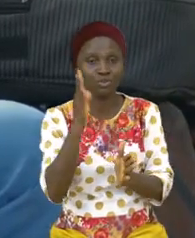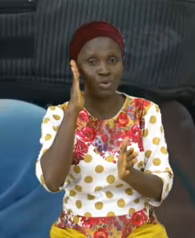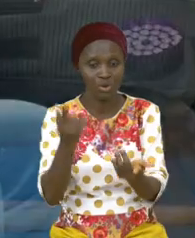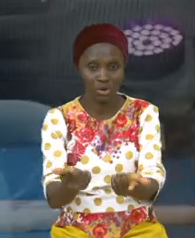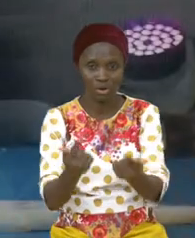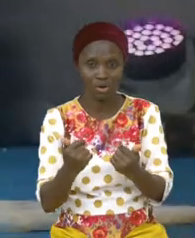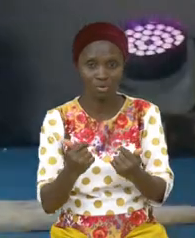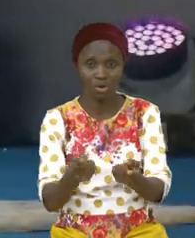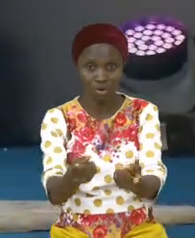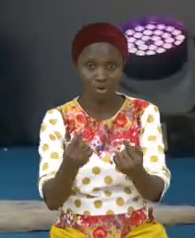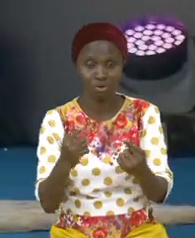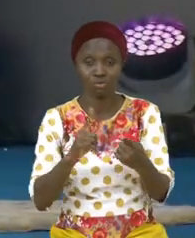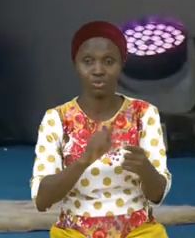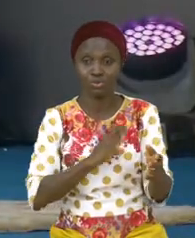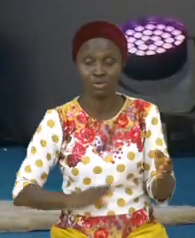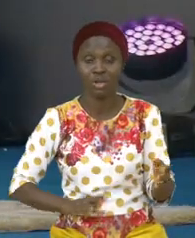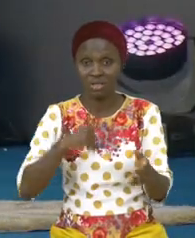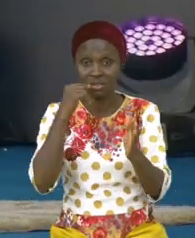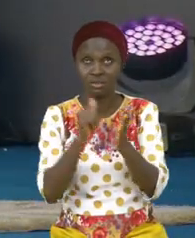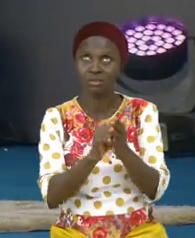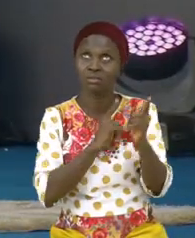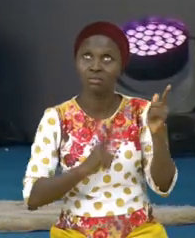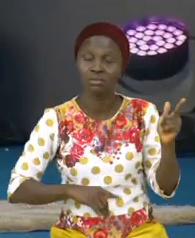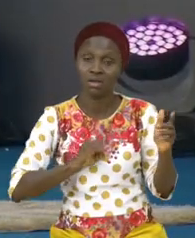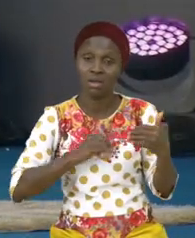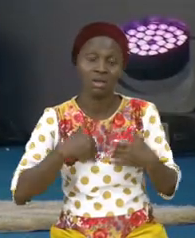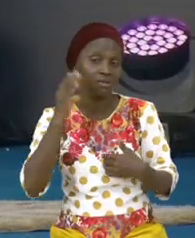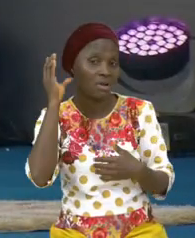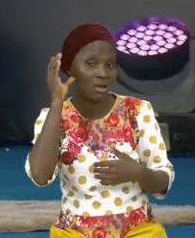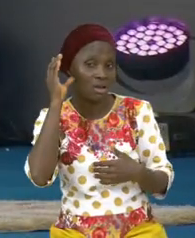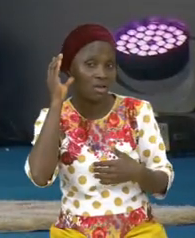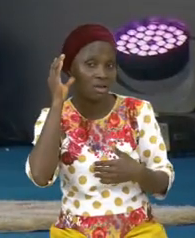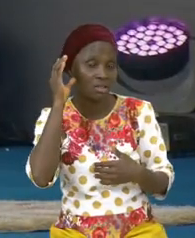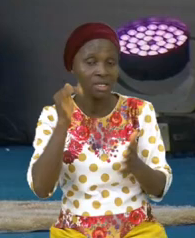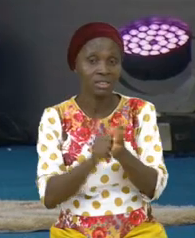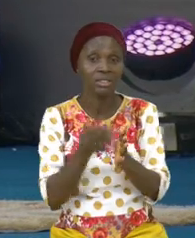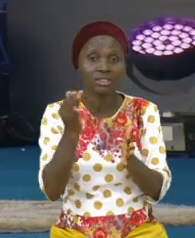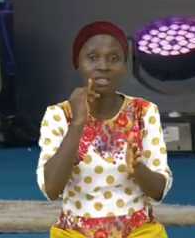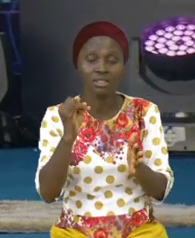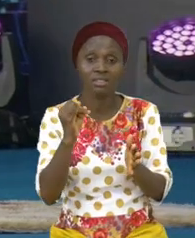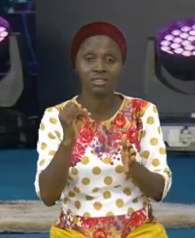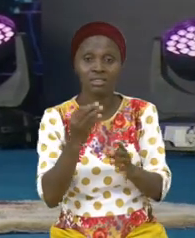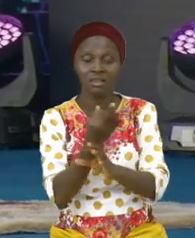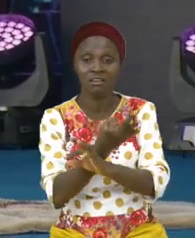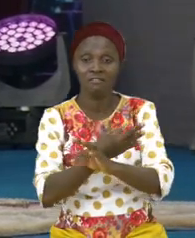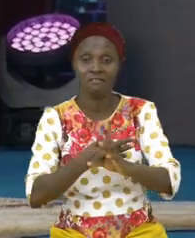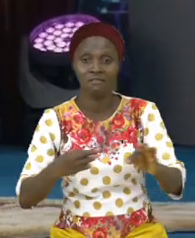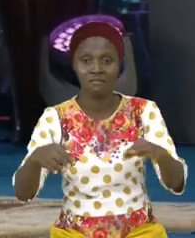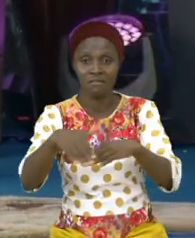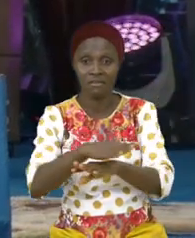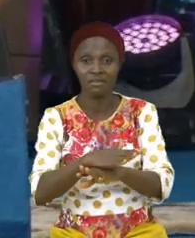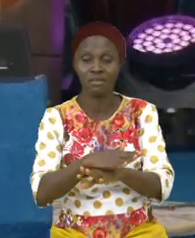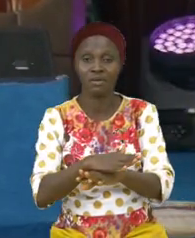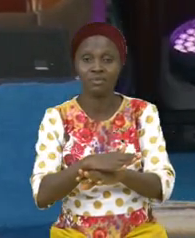you say, Lord, I heard that there is emancipation, ego. And if you don't